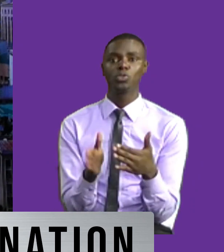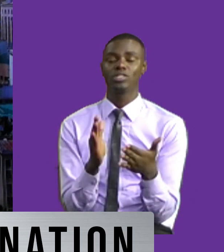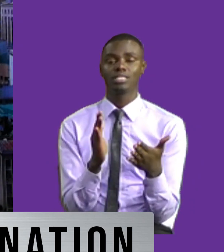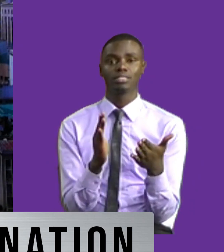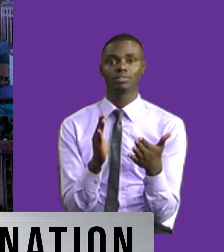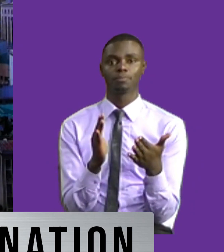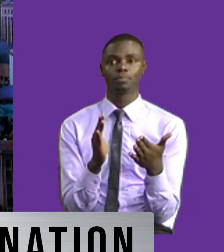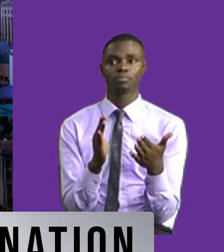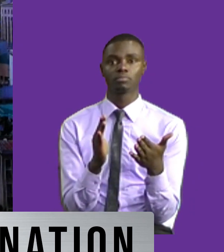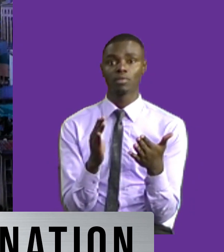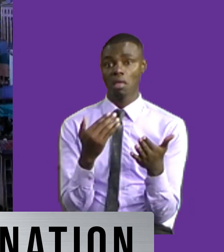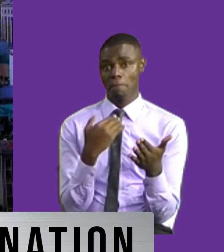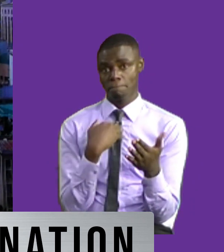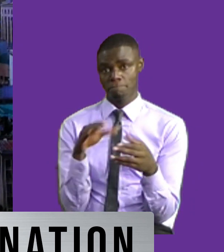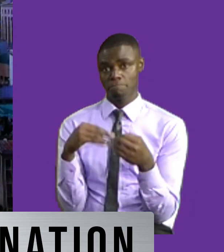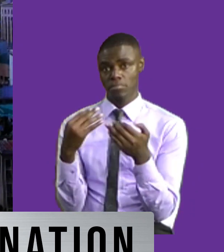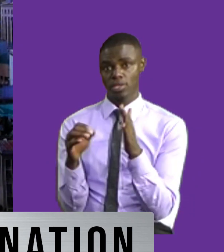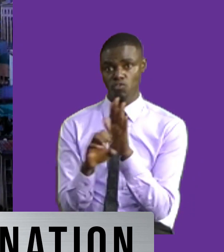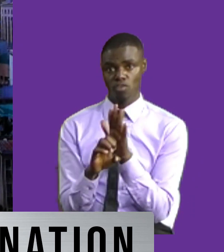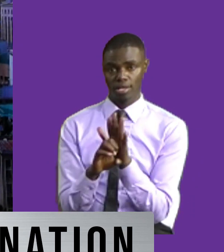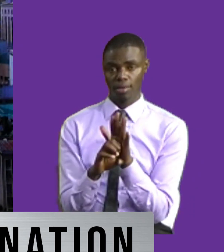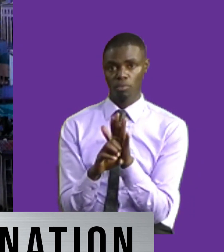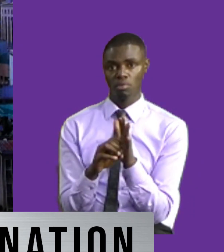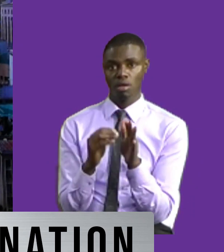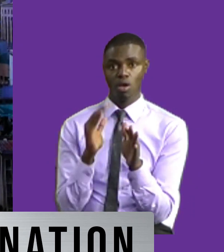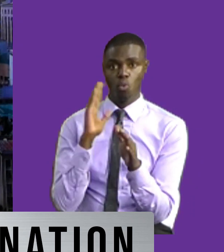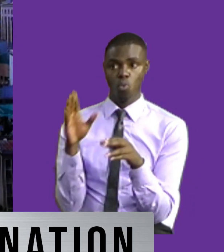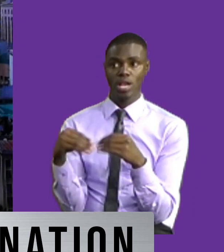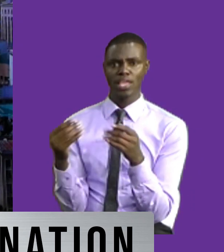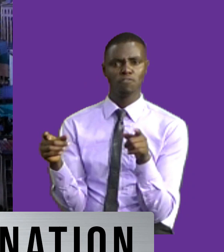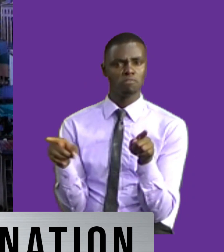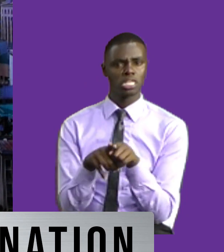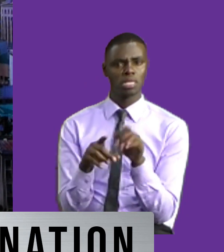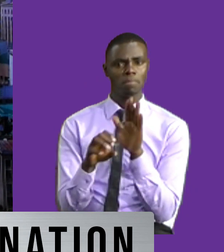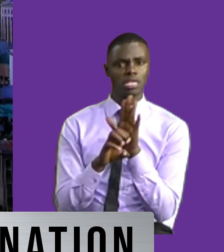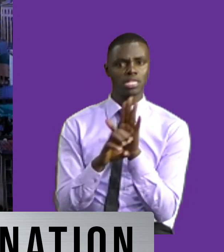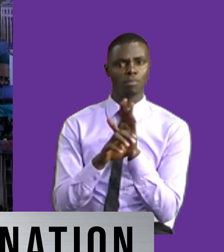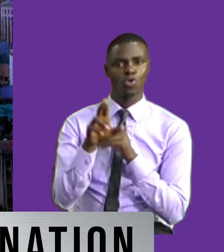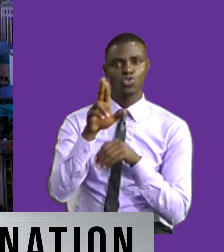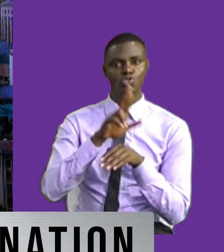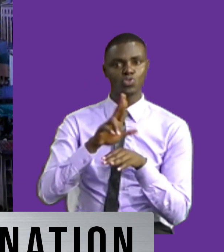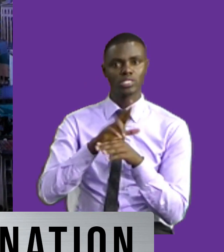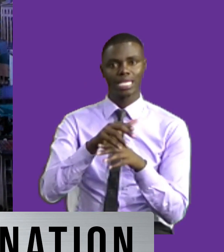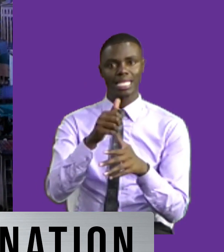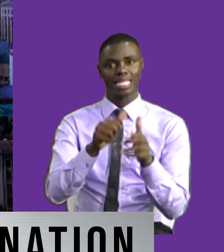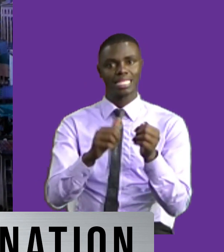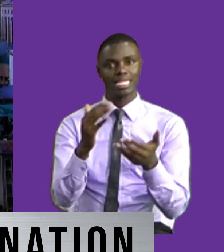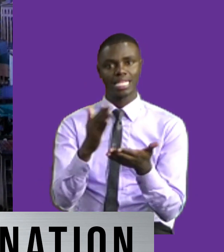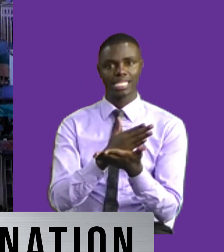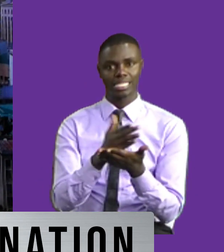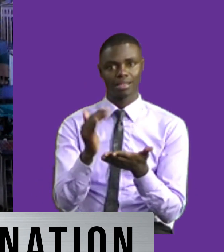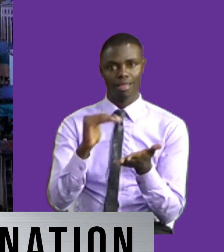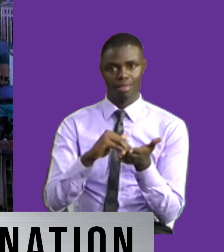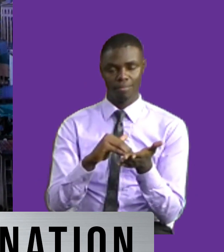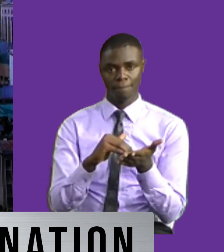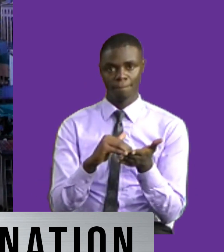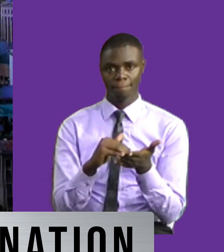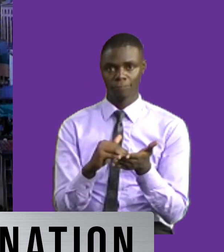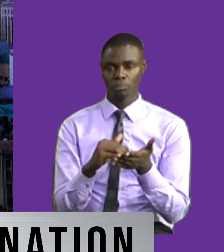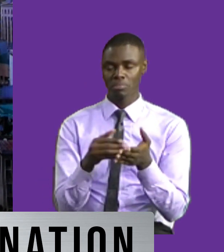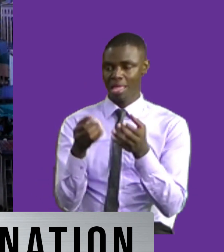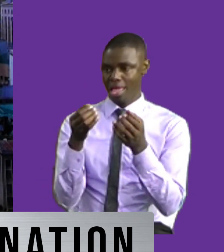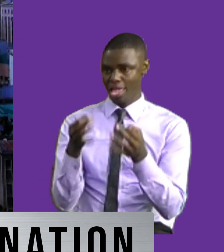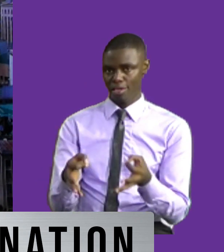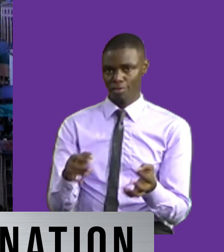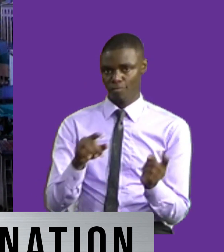that are, let me give you an example. And I will give you the same example using the dairy sector again. Right. If